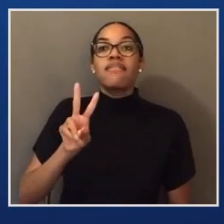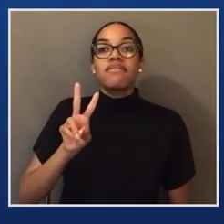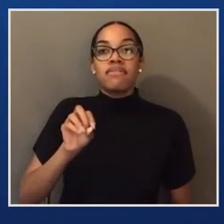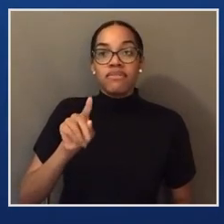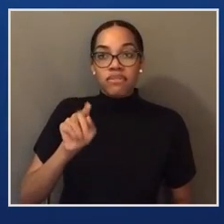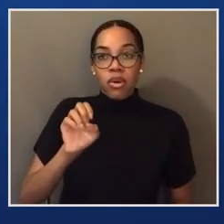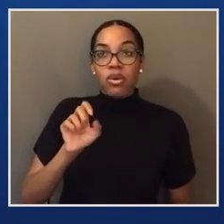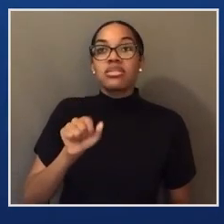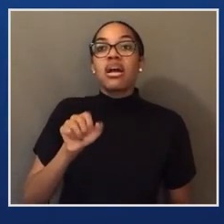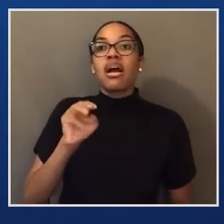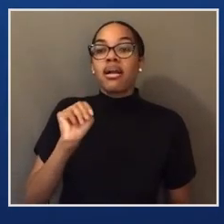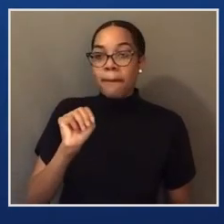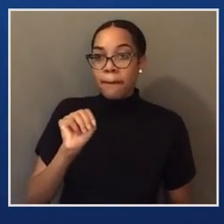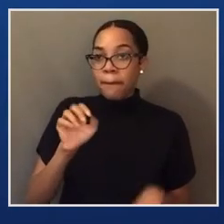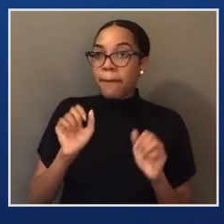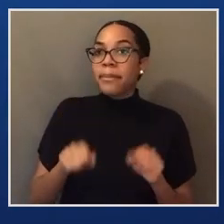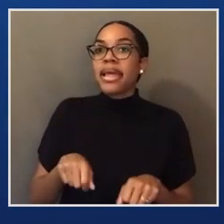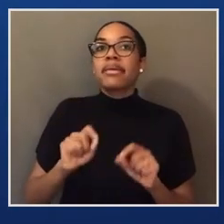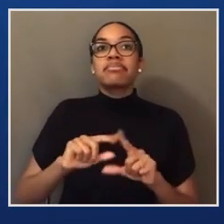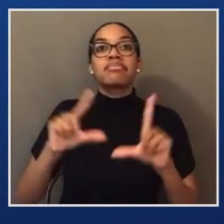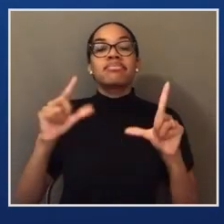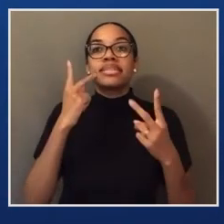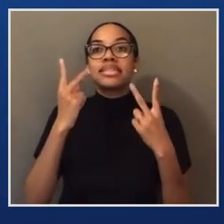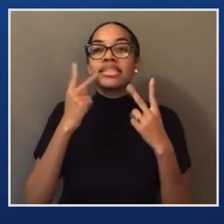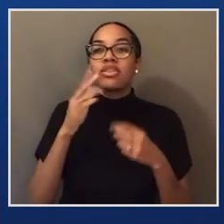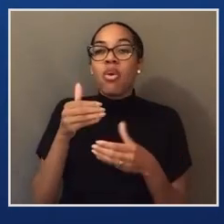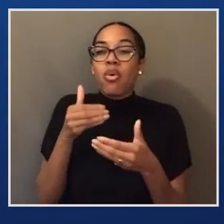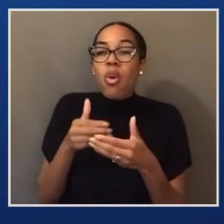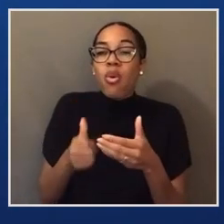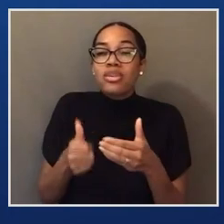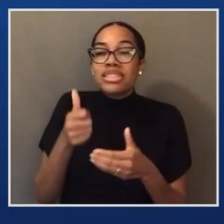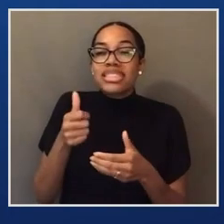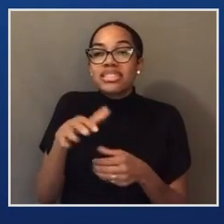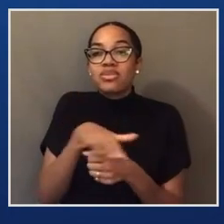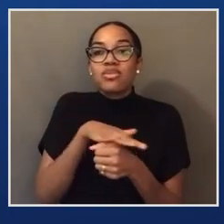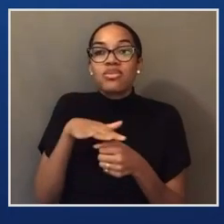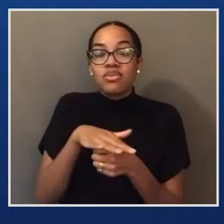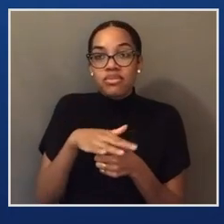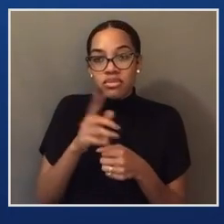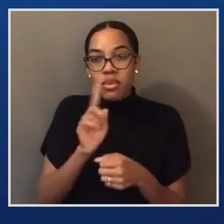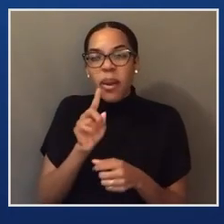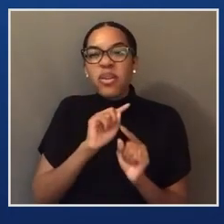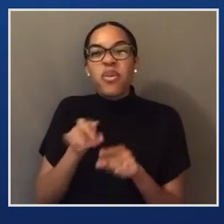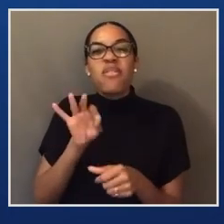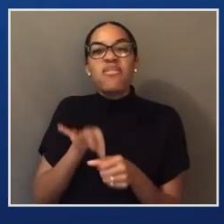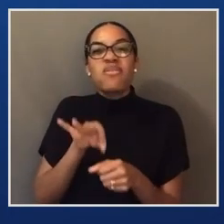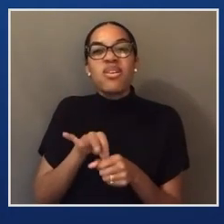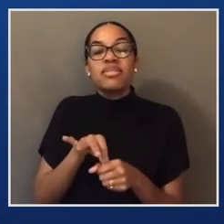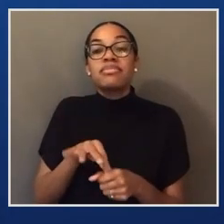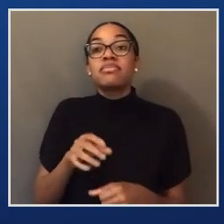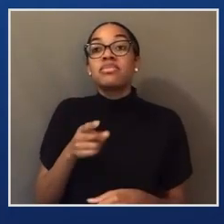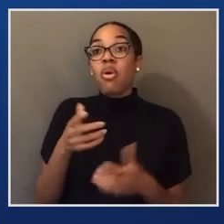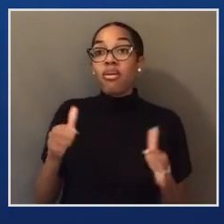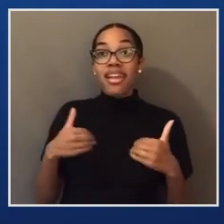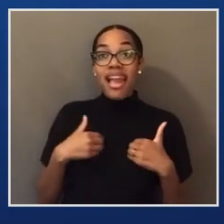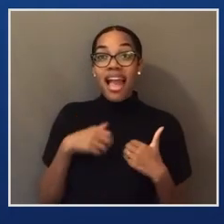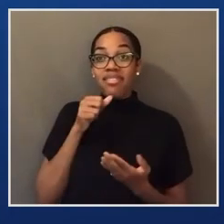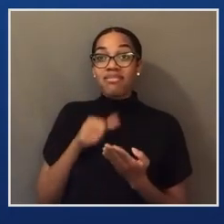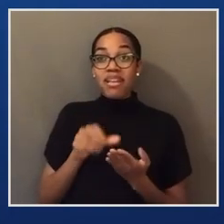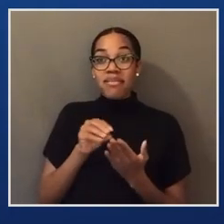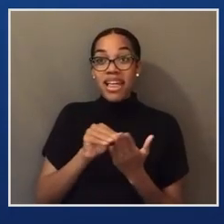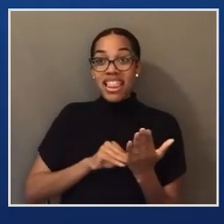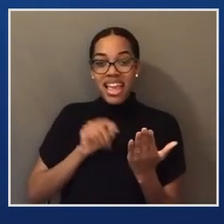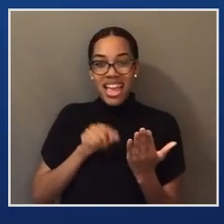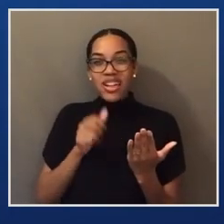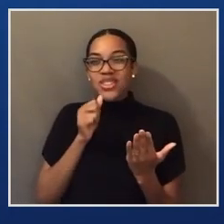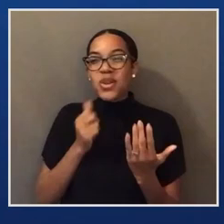find out where your closest voting location is located. And if you have your ballot already, don't wait. Do not